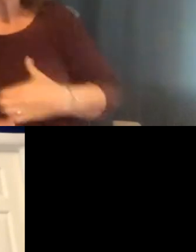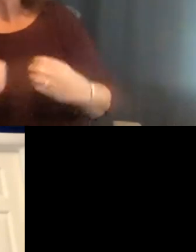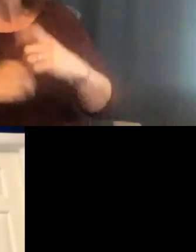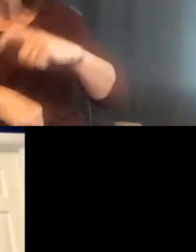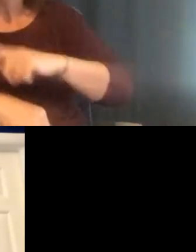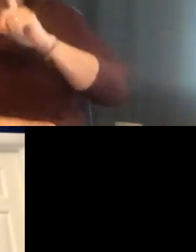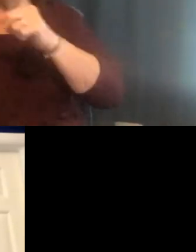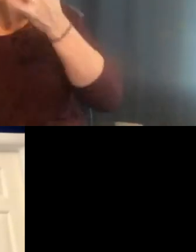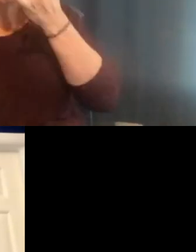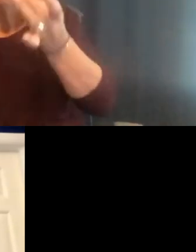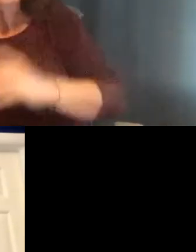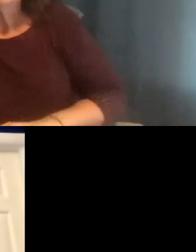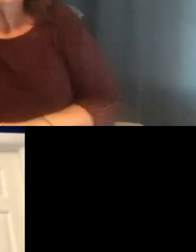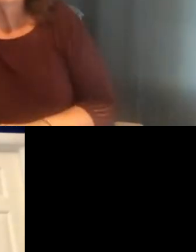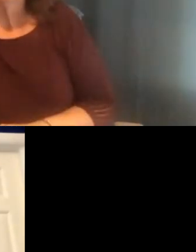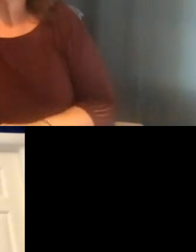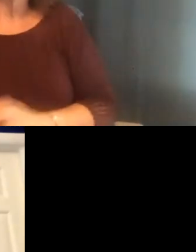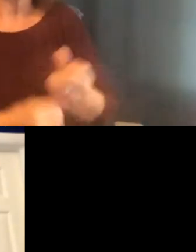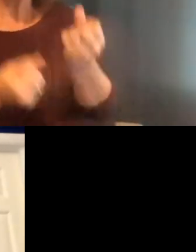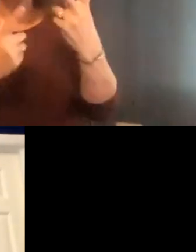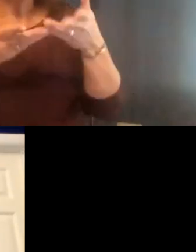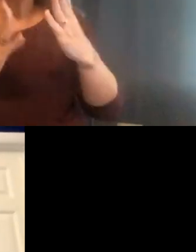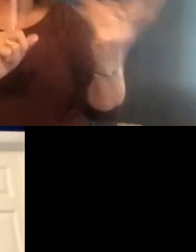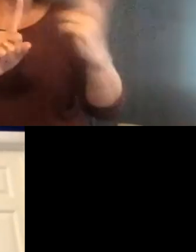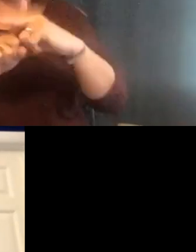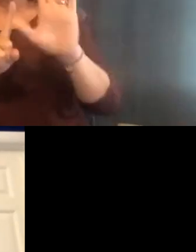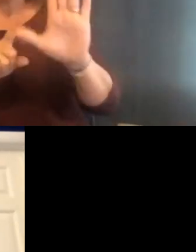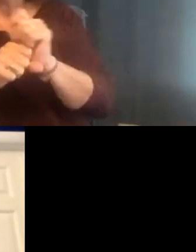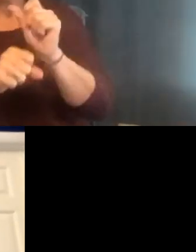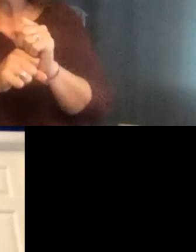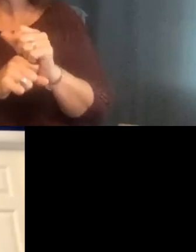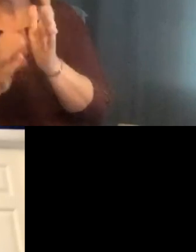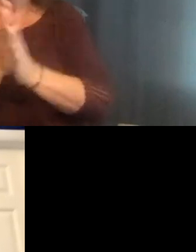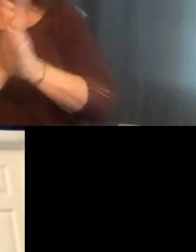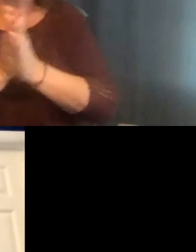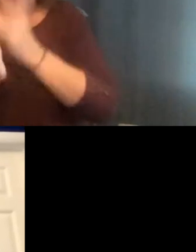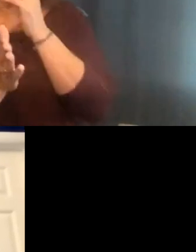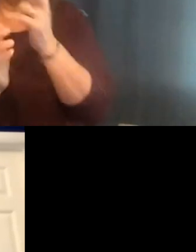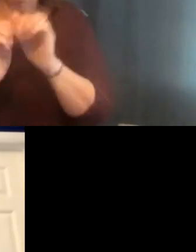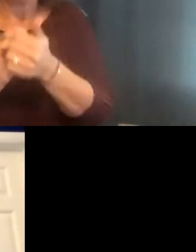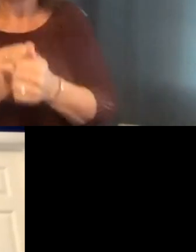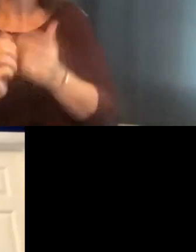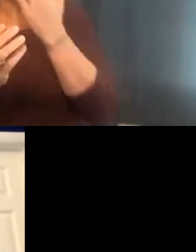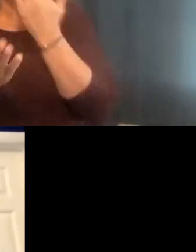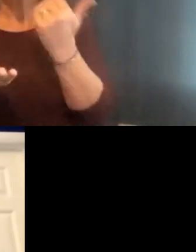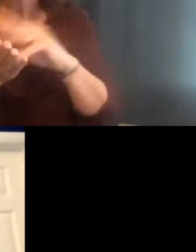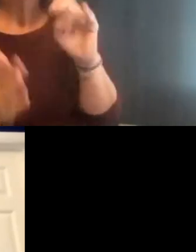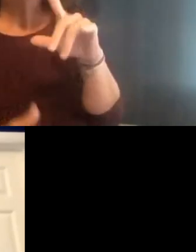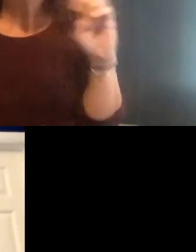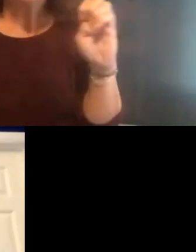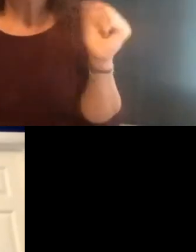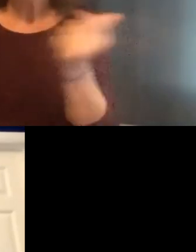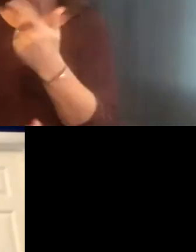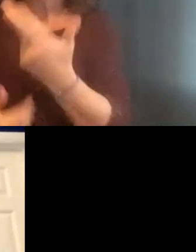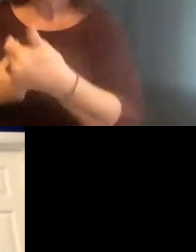was really interesting, and there are so many applications of this work, and look forward to seeing it. So thank you again, Michelle, and thank you everyone for